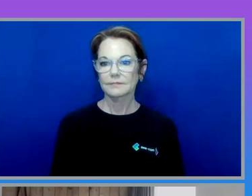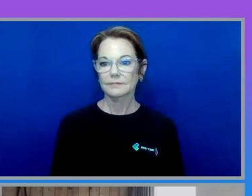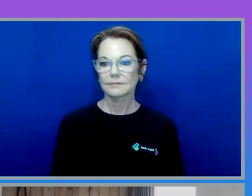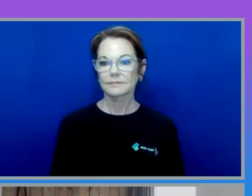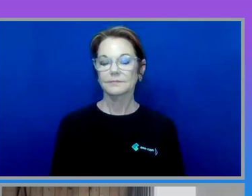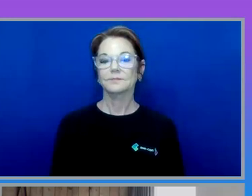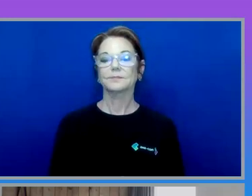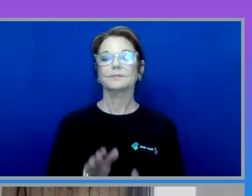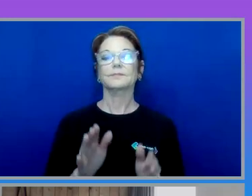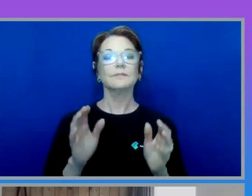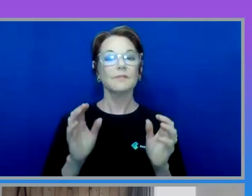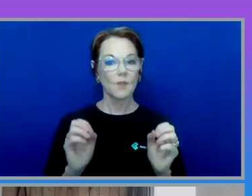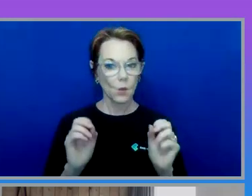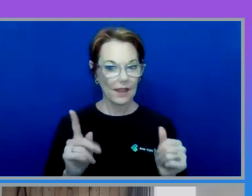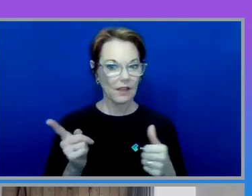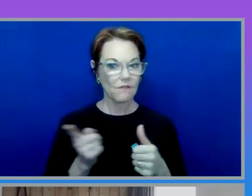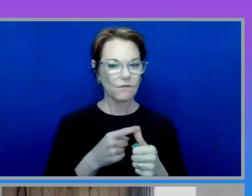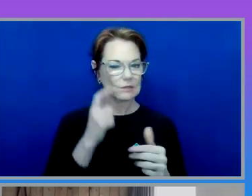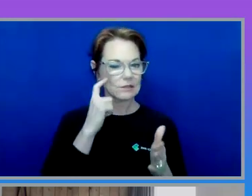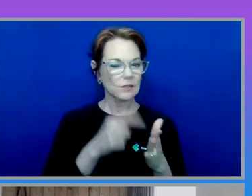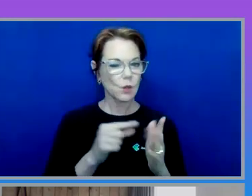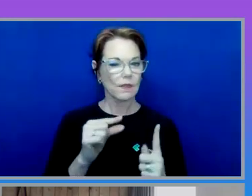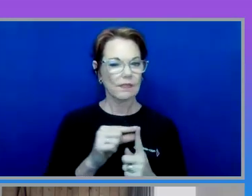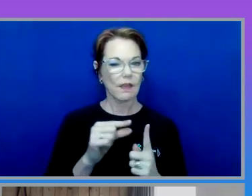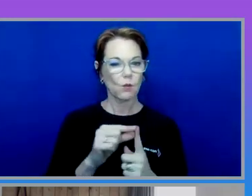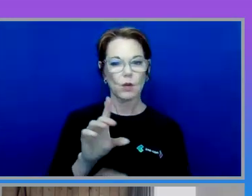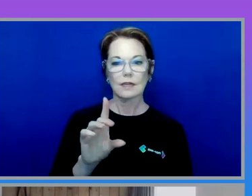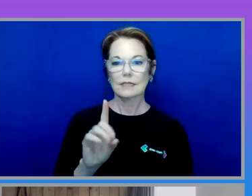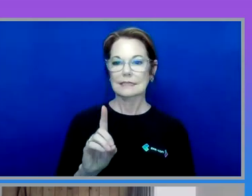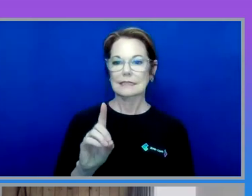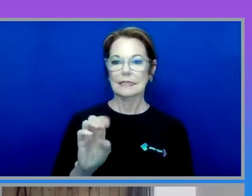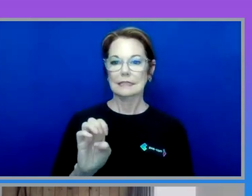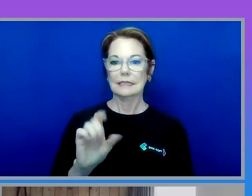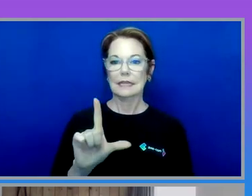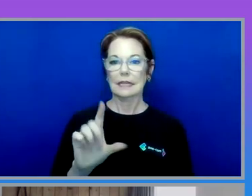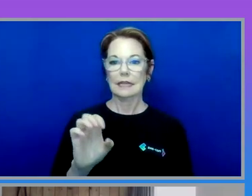Okay. First, we have the word delete in all uppercase.